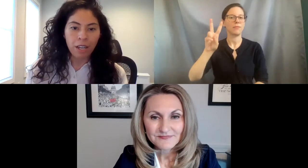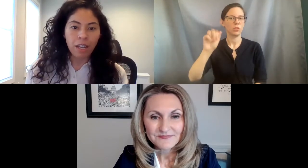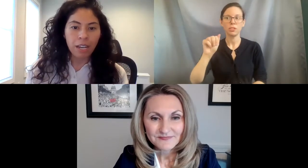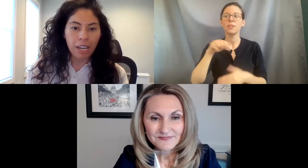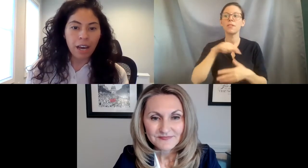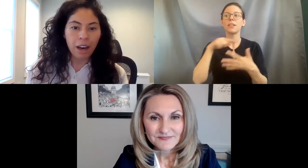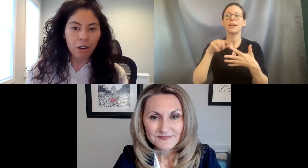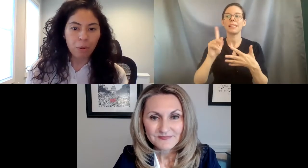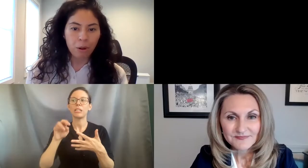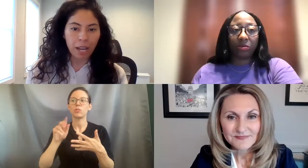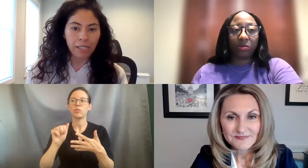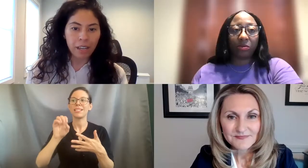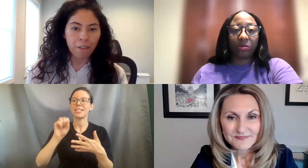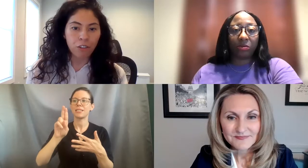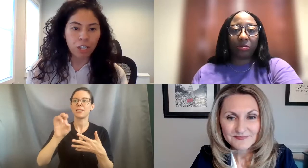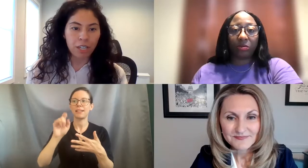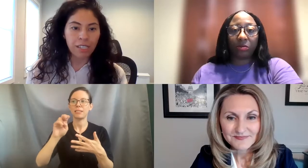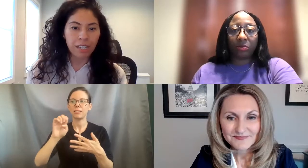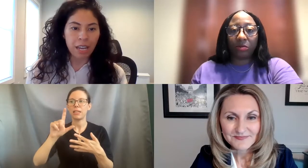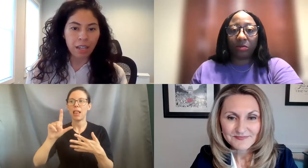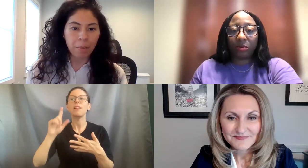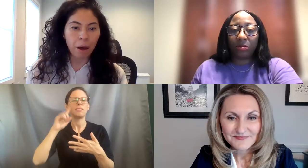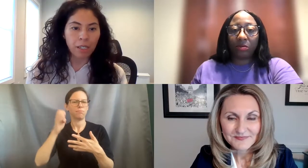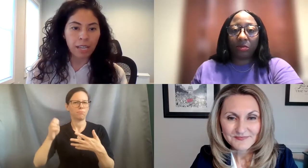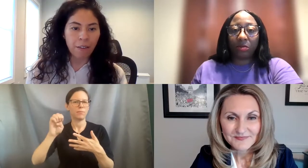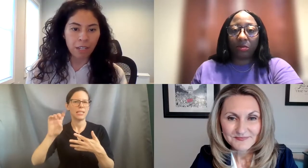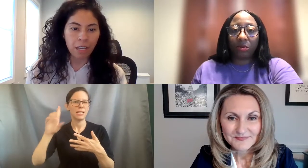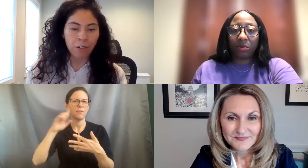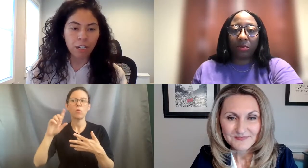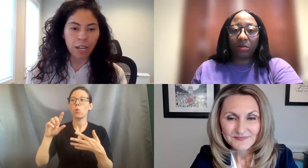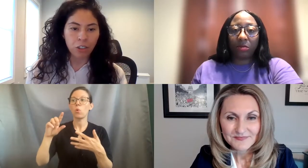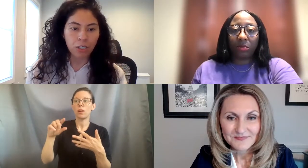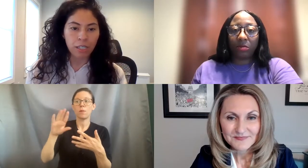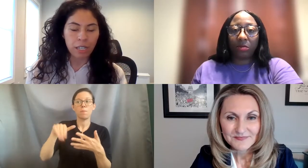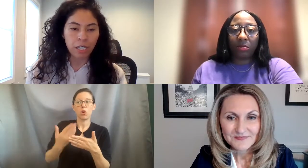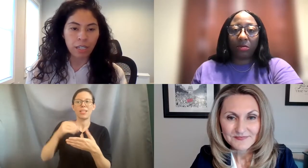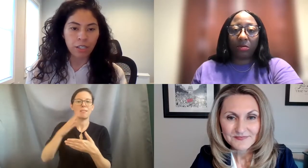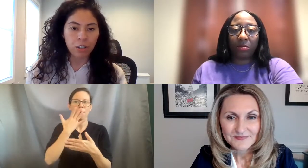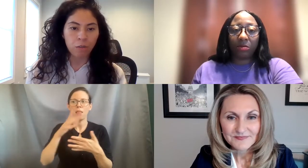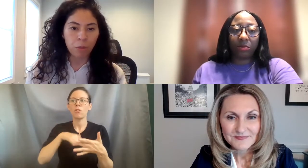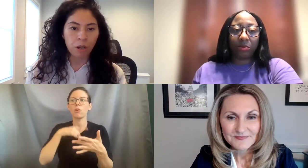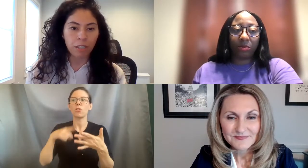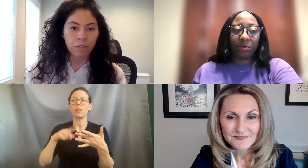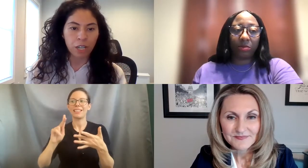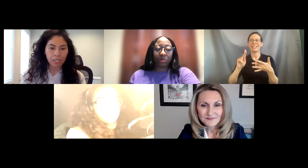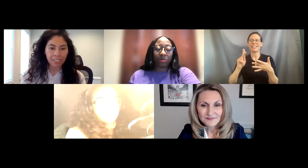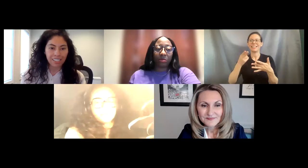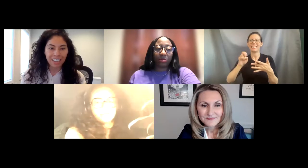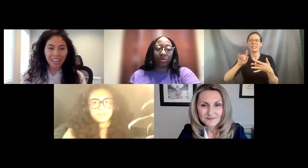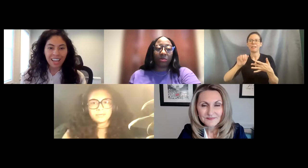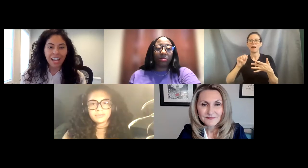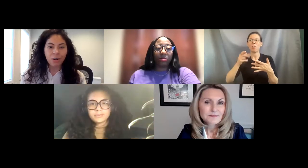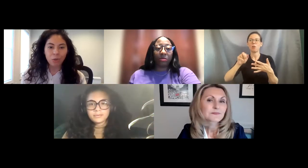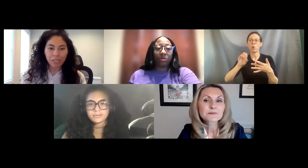Color, Kania Haro Perez, a Virginia State Policy Advocate for the National Latina Institute of Reproductive